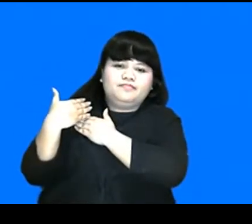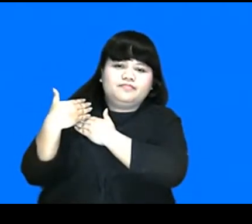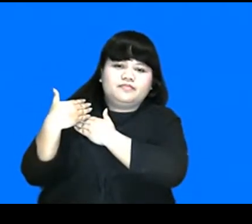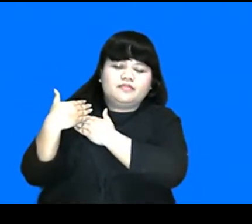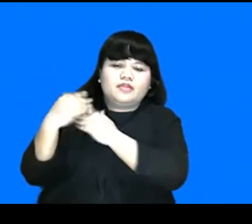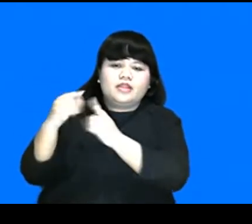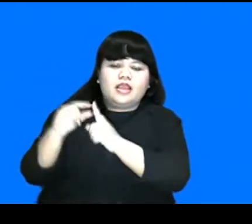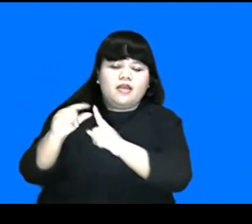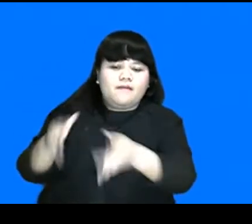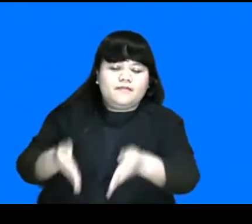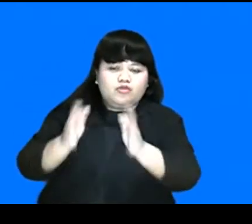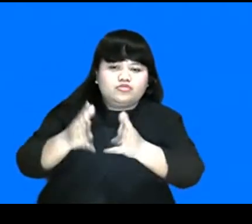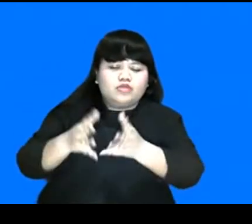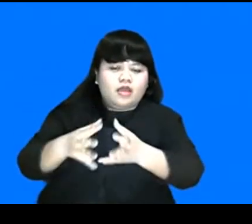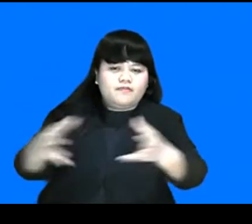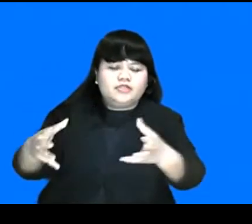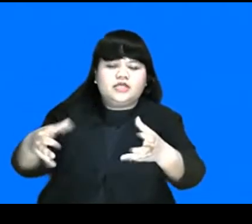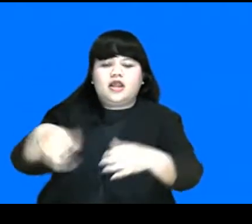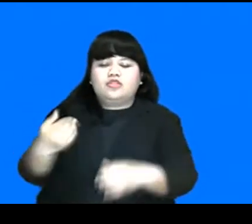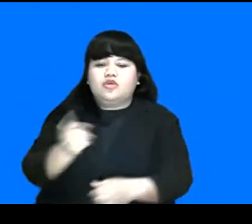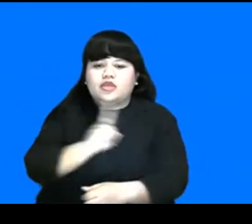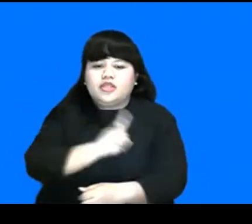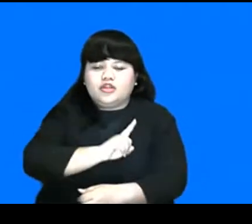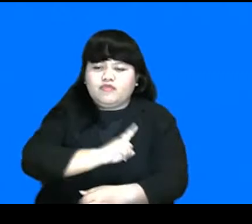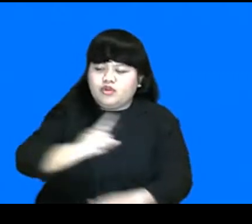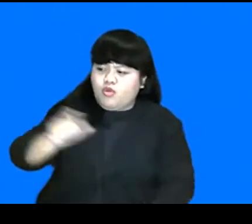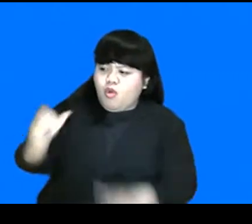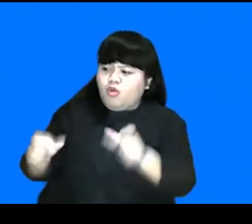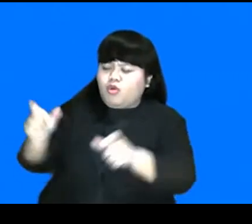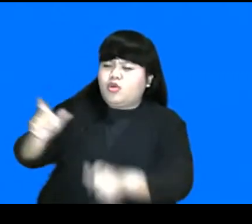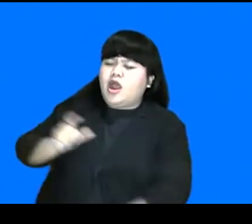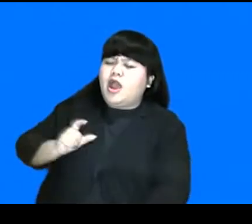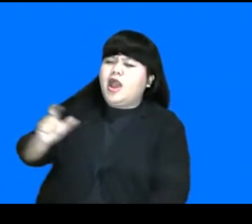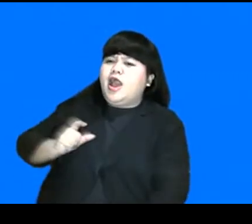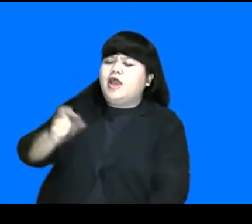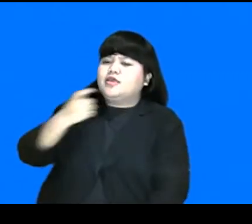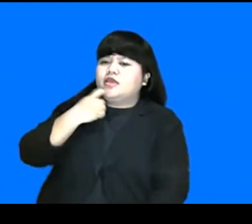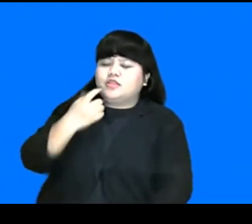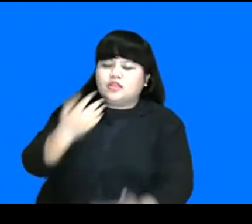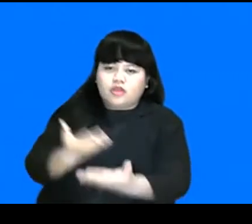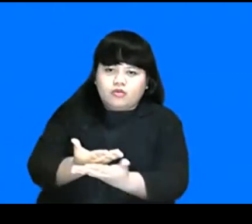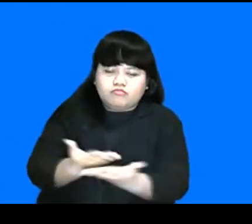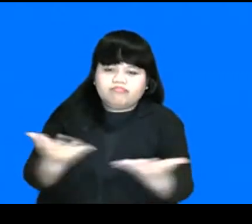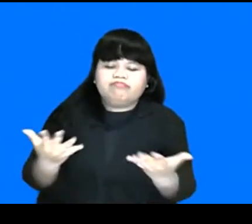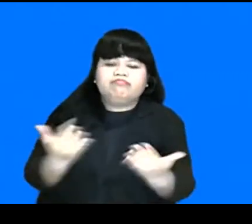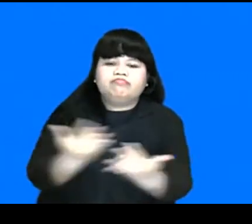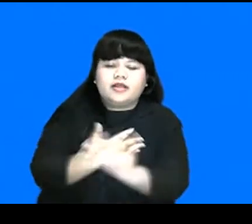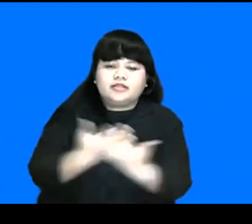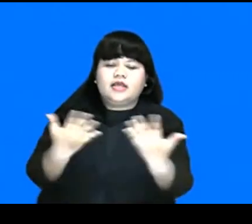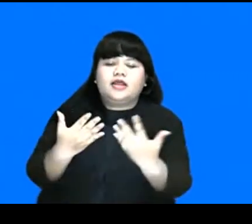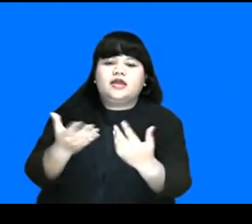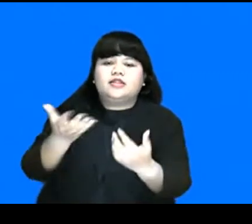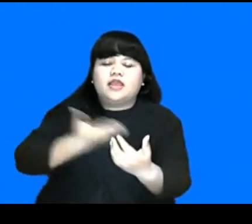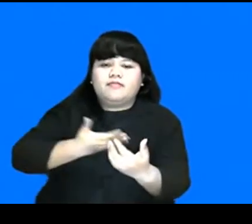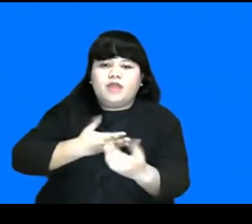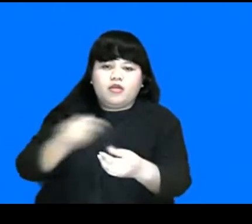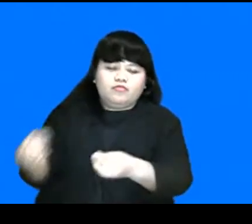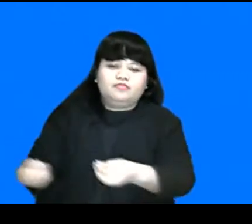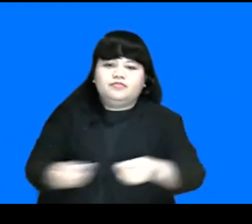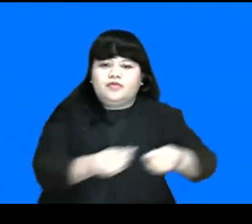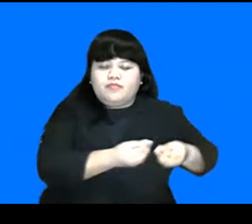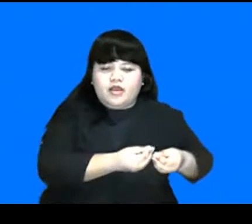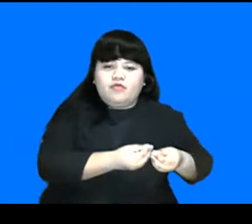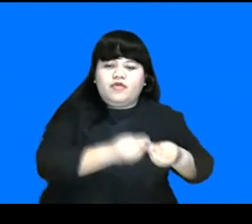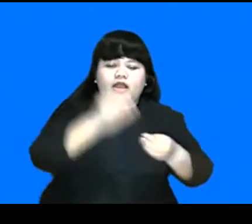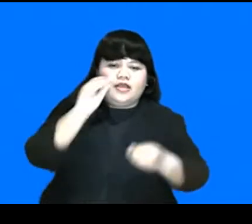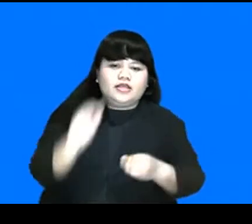and families towards the rest of society, and which brings us to the G20 leadership. I think the